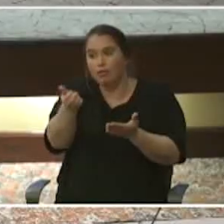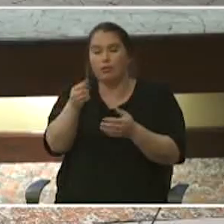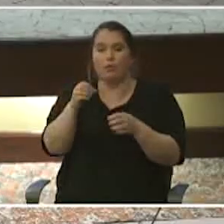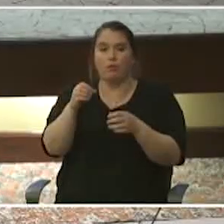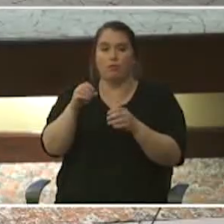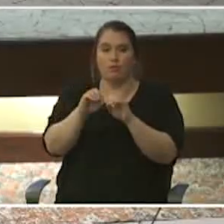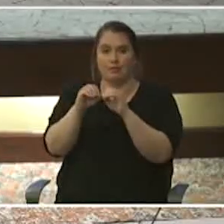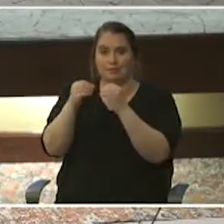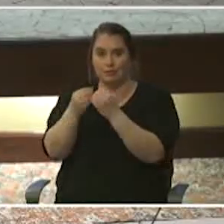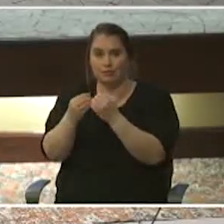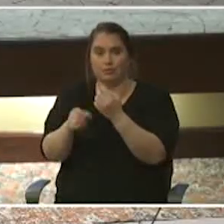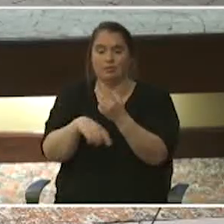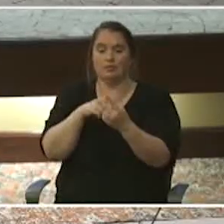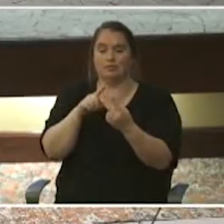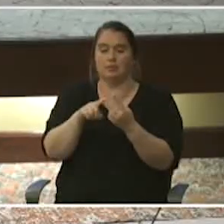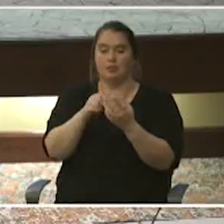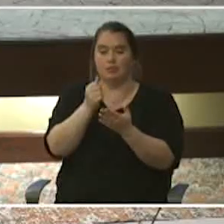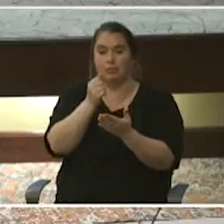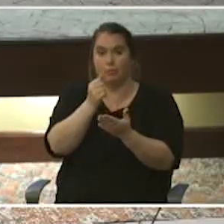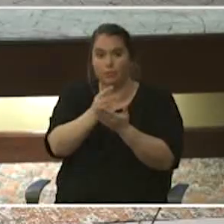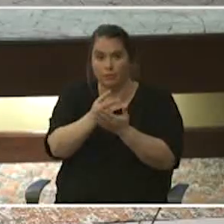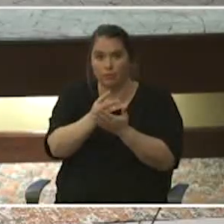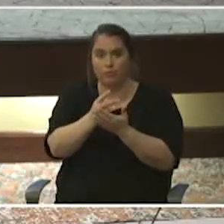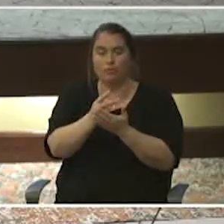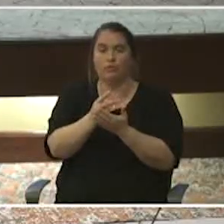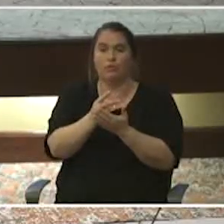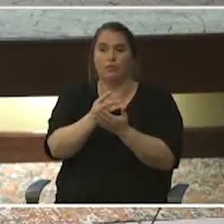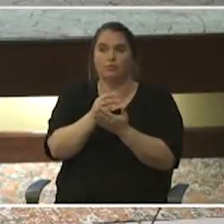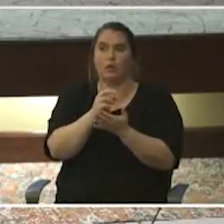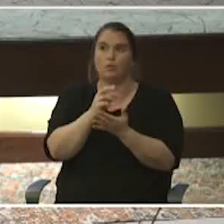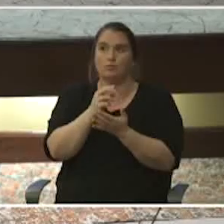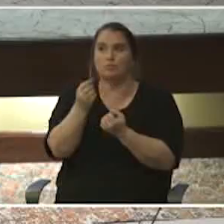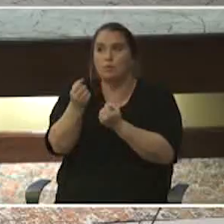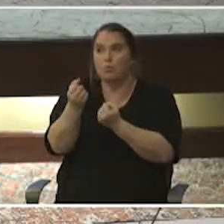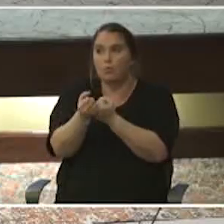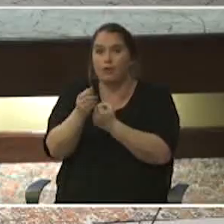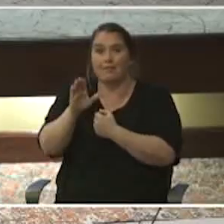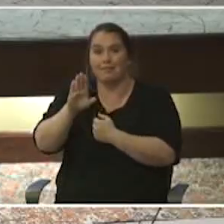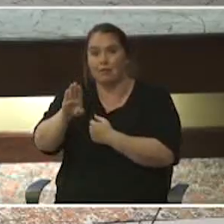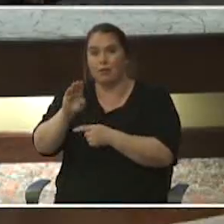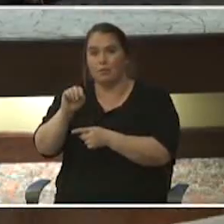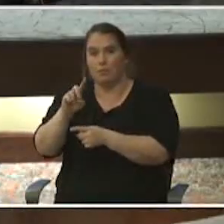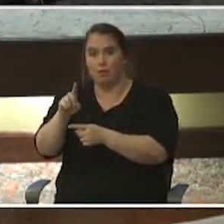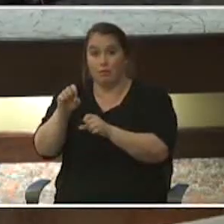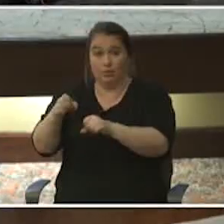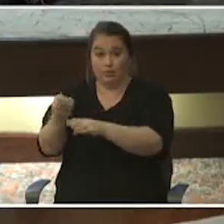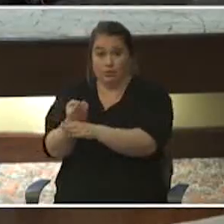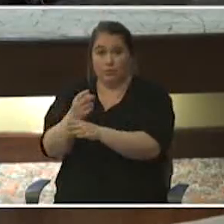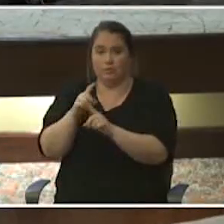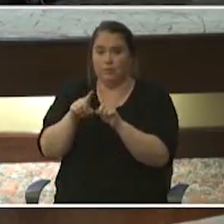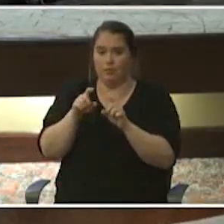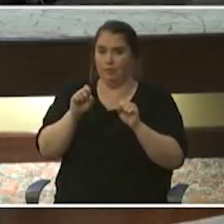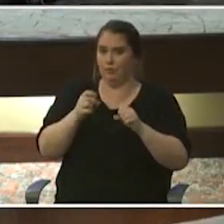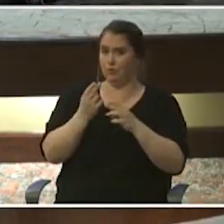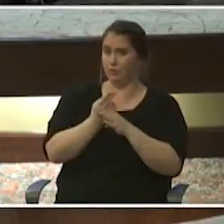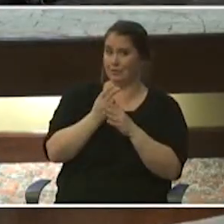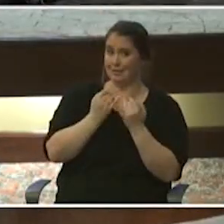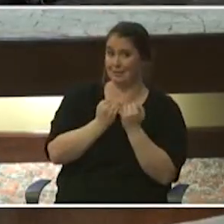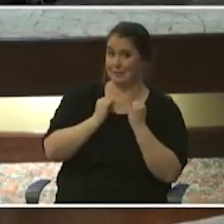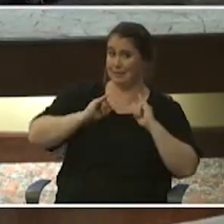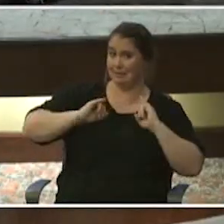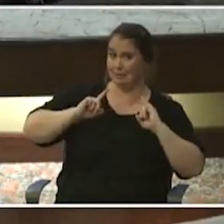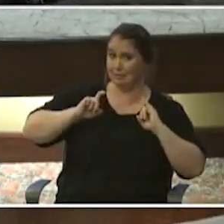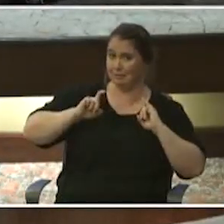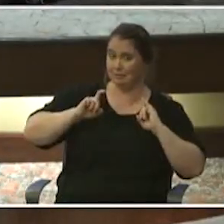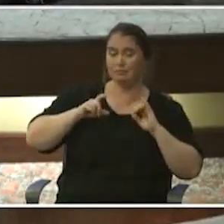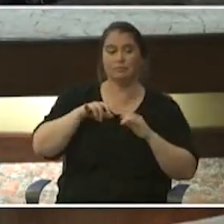in the approval of or support of their bonds, but could we use it independently? Yes,